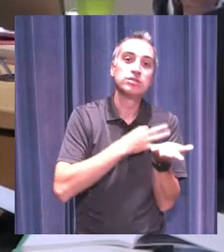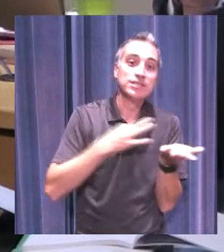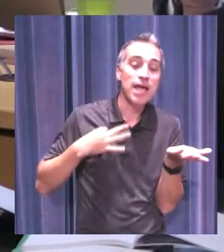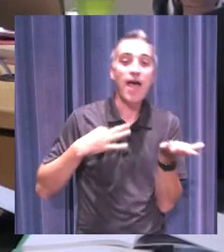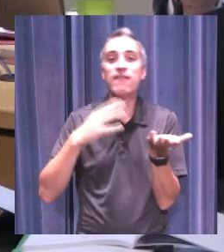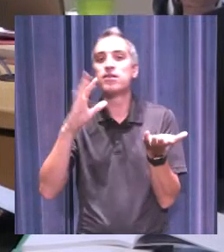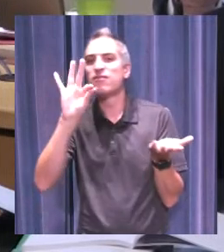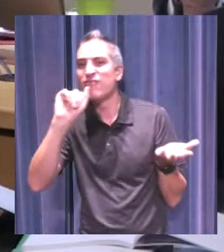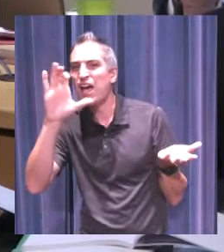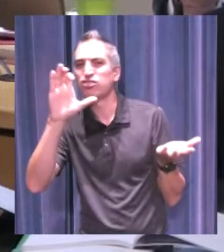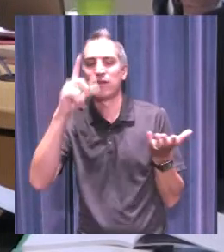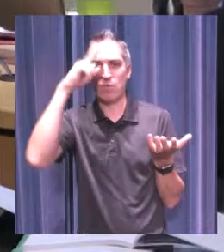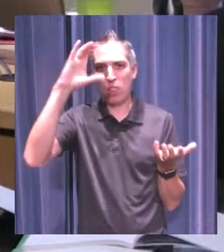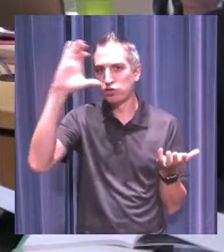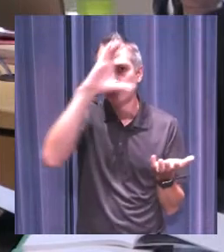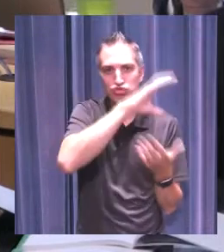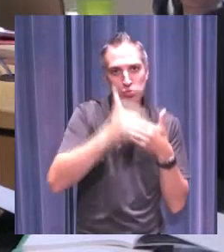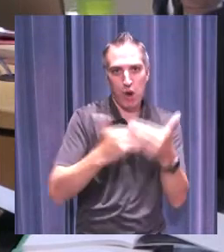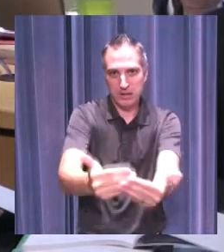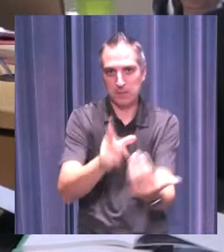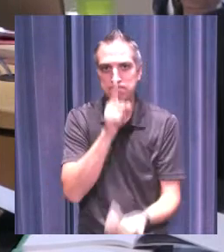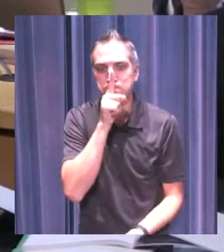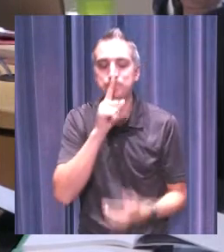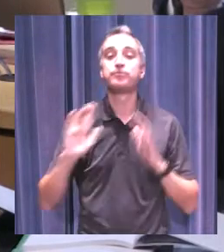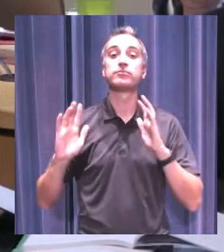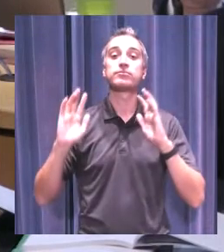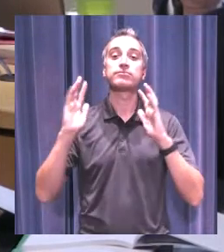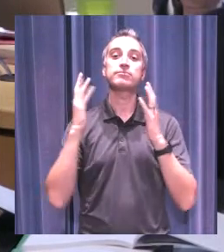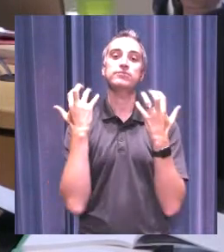the search process.